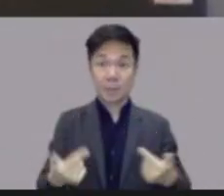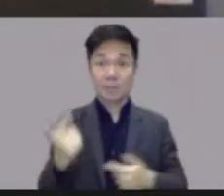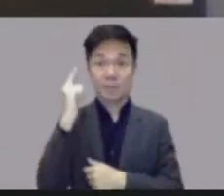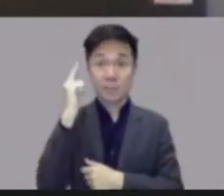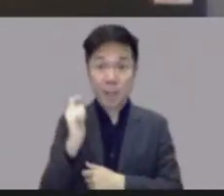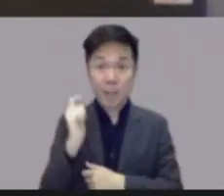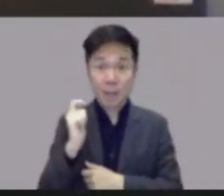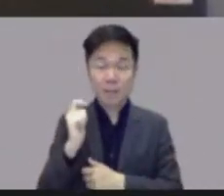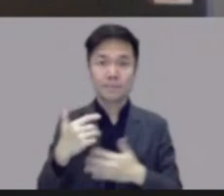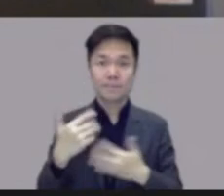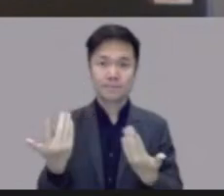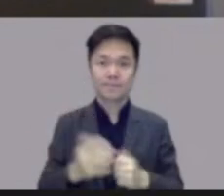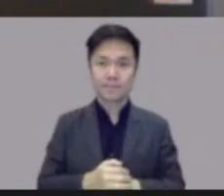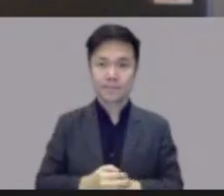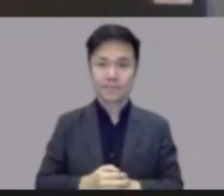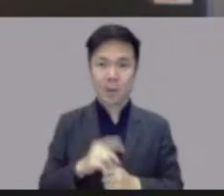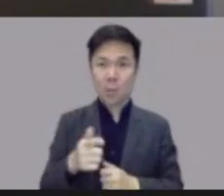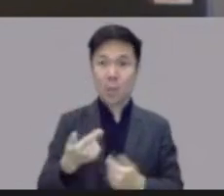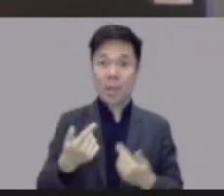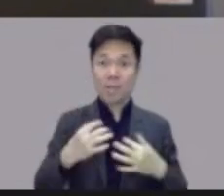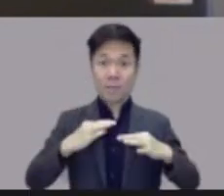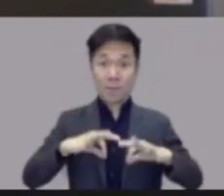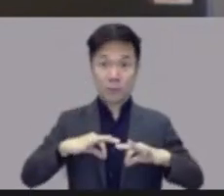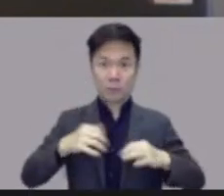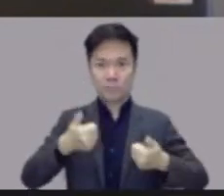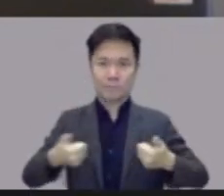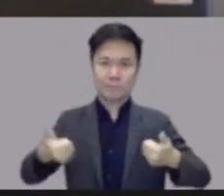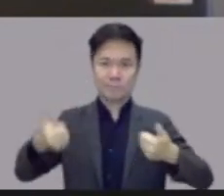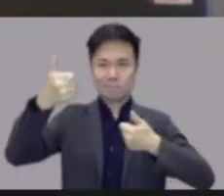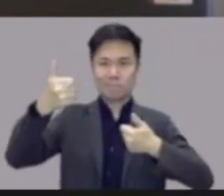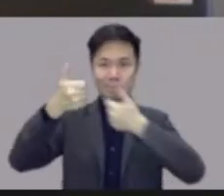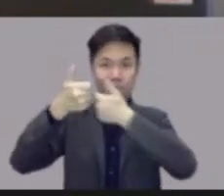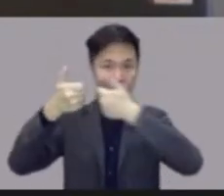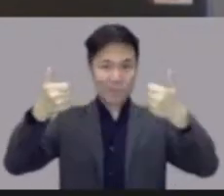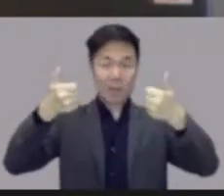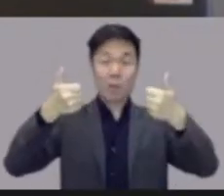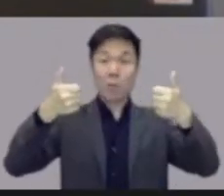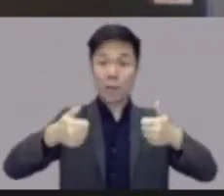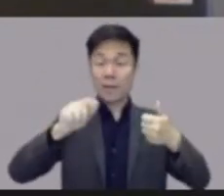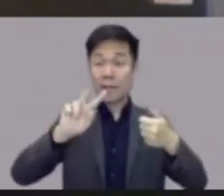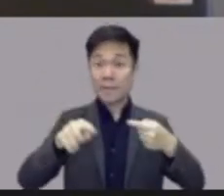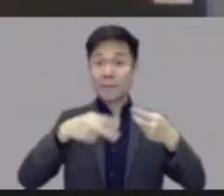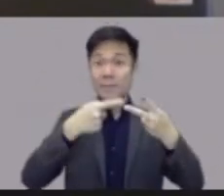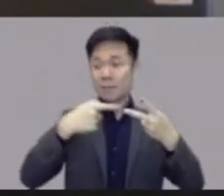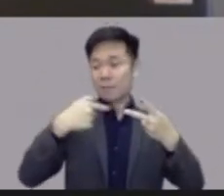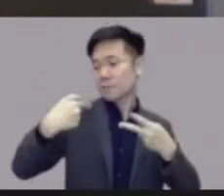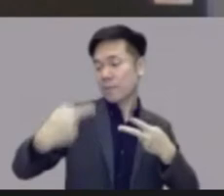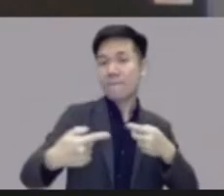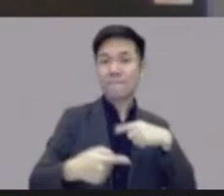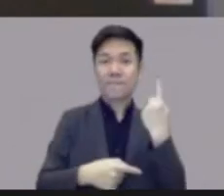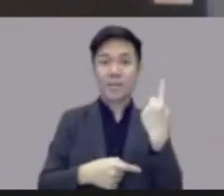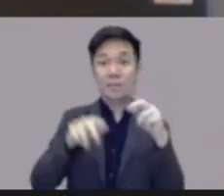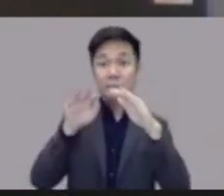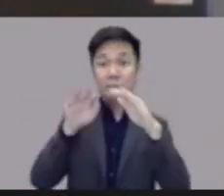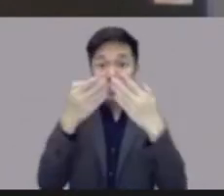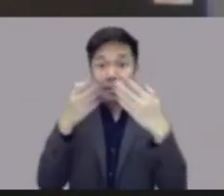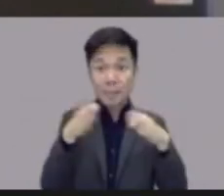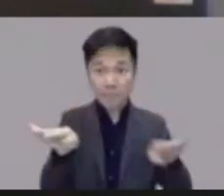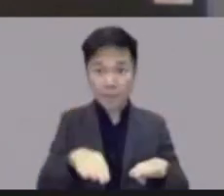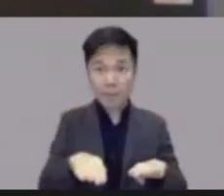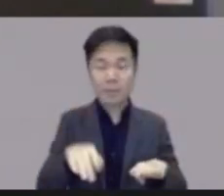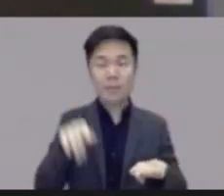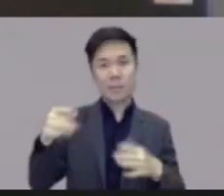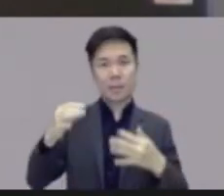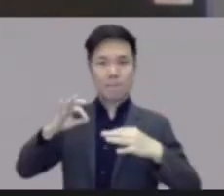our senior official segment and is Then followed on the 1st of December by the ministerial segment